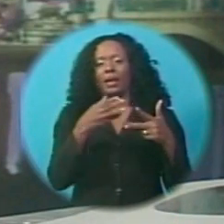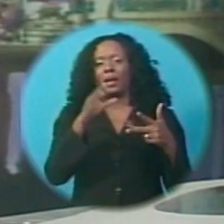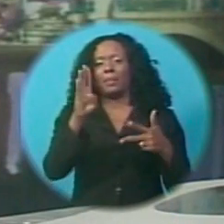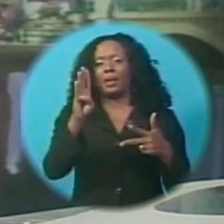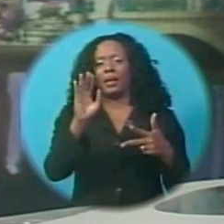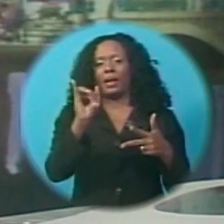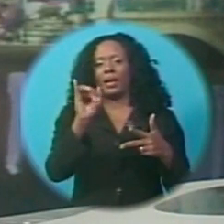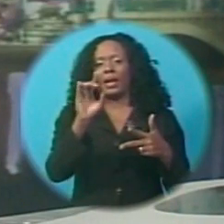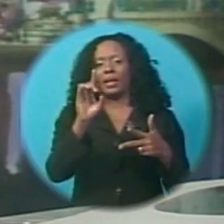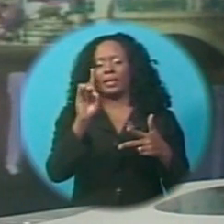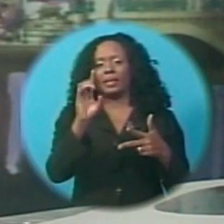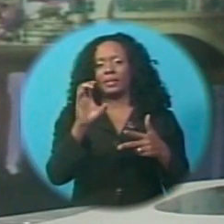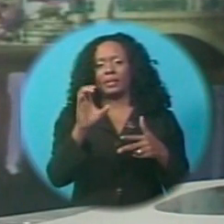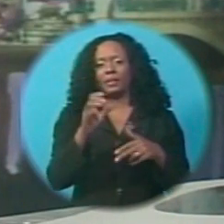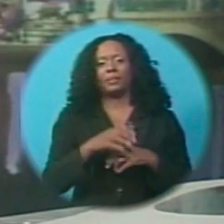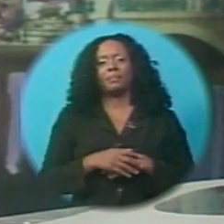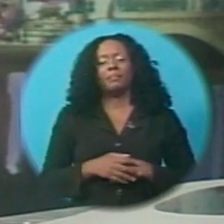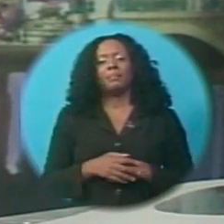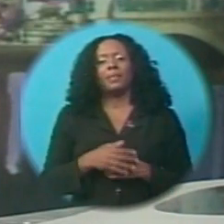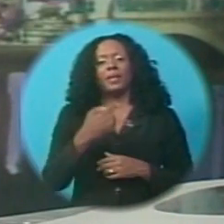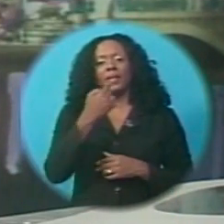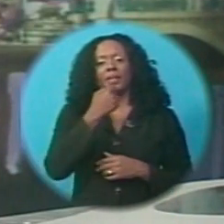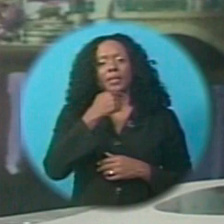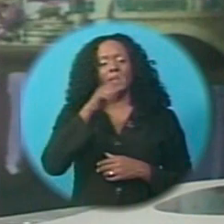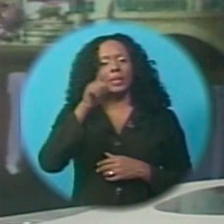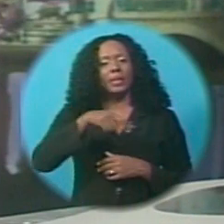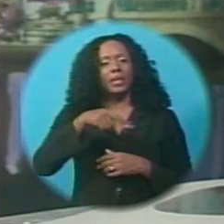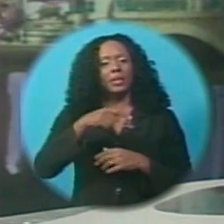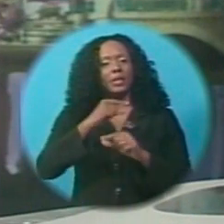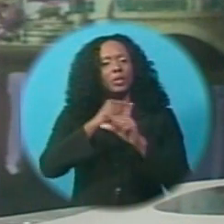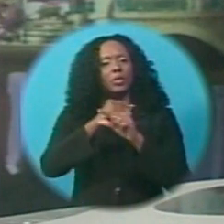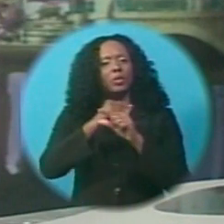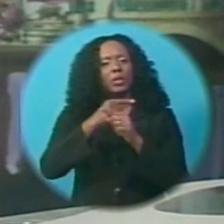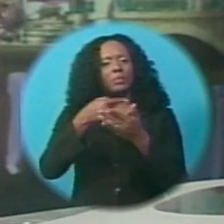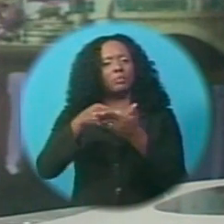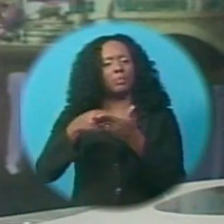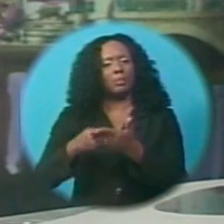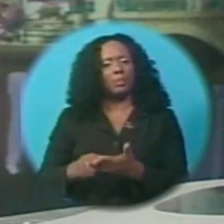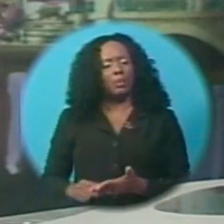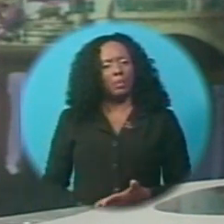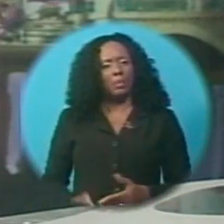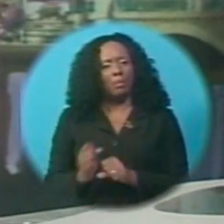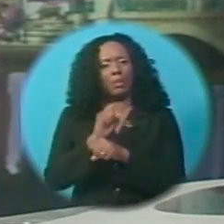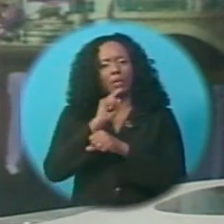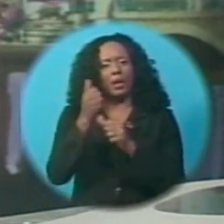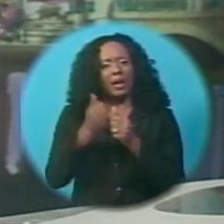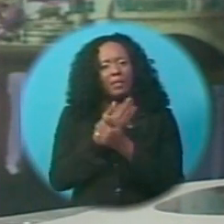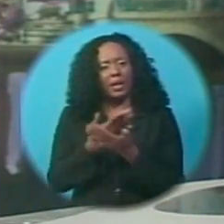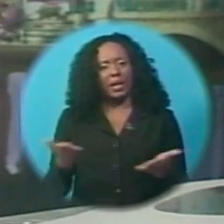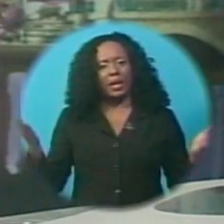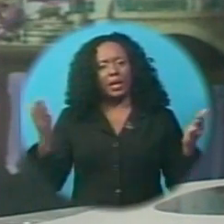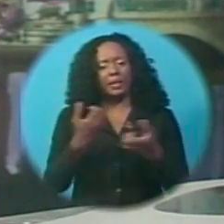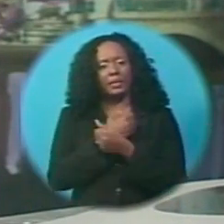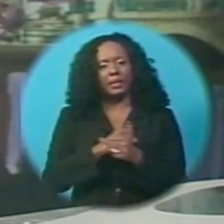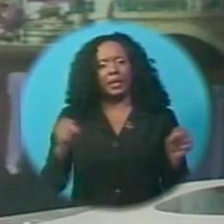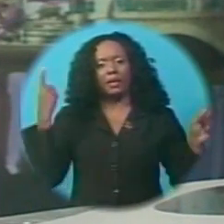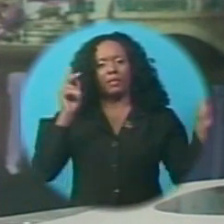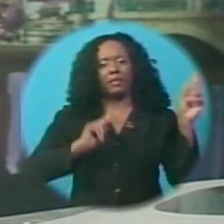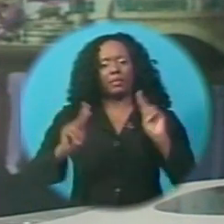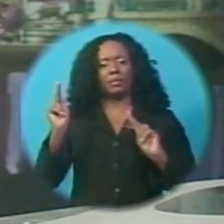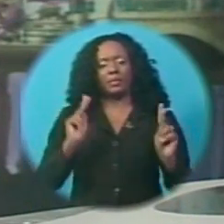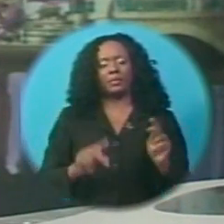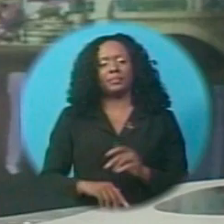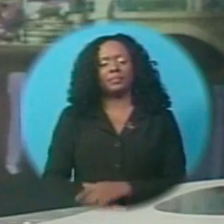jam. The event will get underway at 11 tonight. Producer David Walcott says the starting points are Queen's Park, the